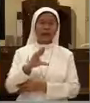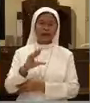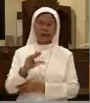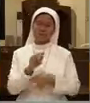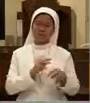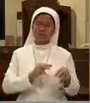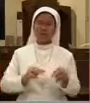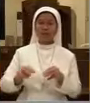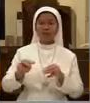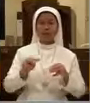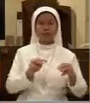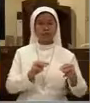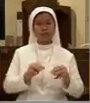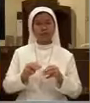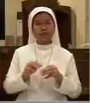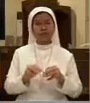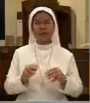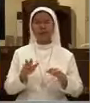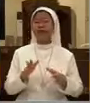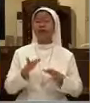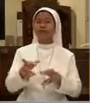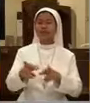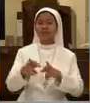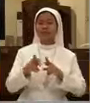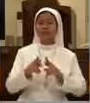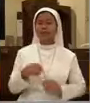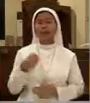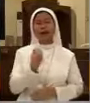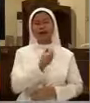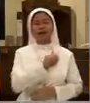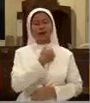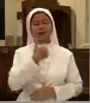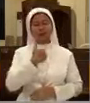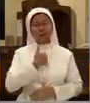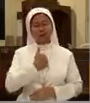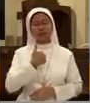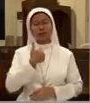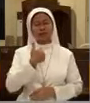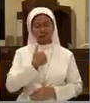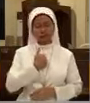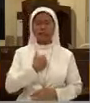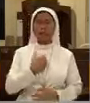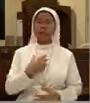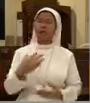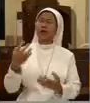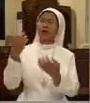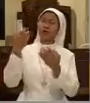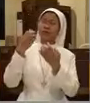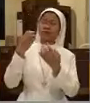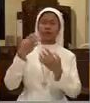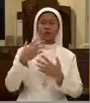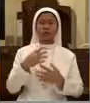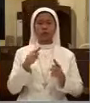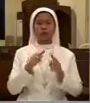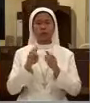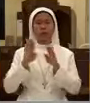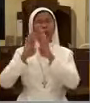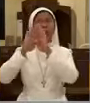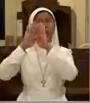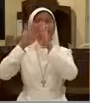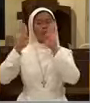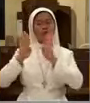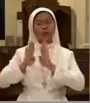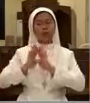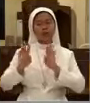dynamic in receiving ourselves, evangelization, to be open to be evangelized,